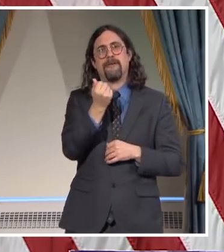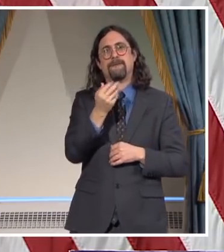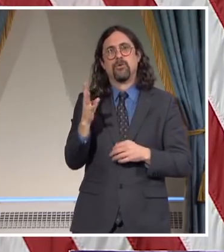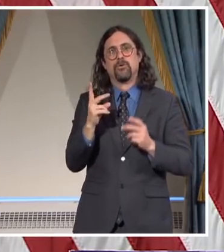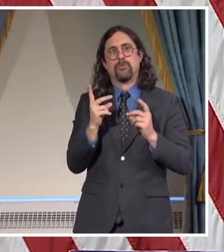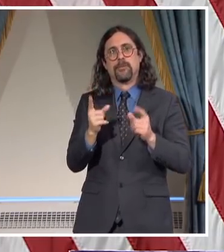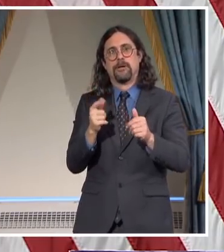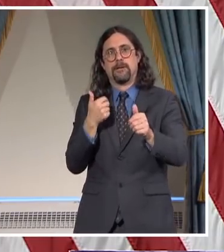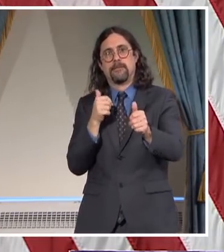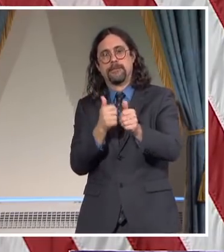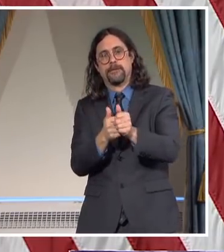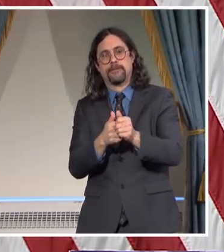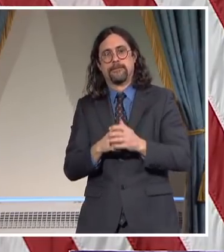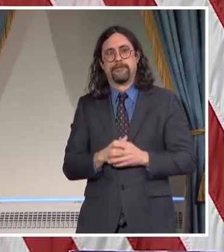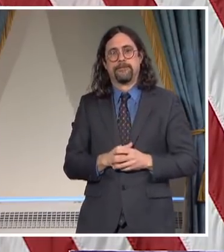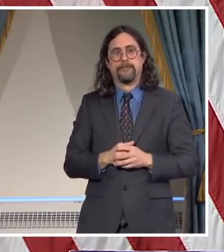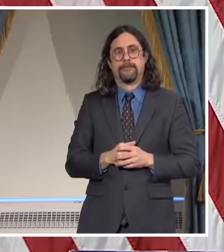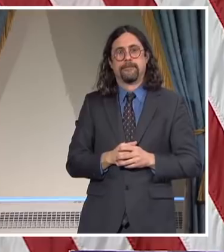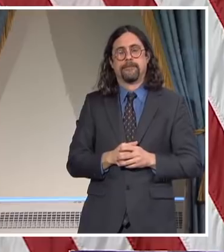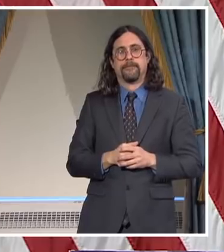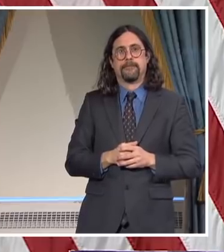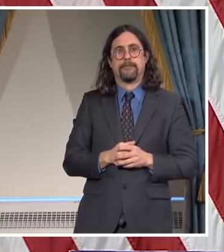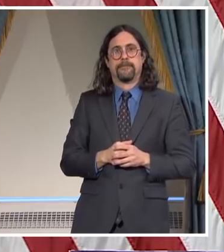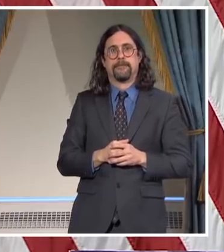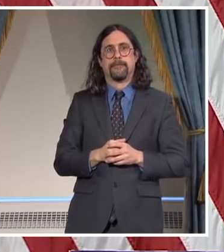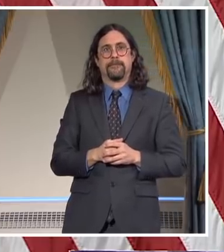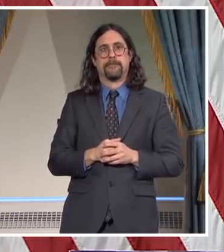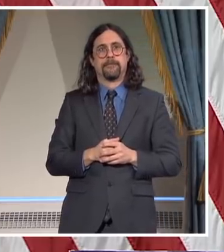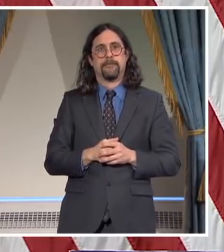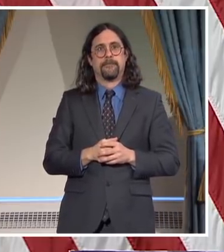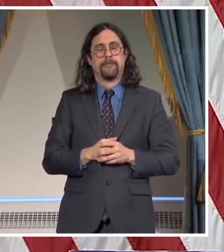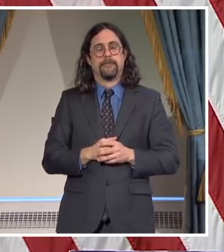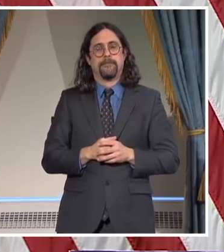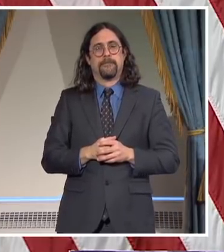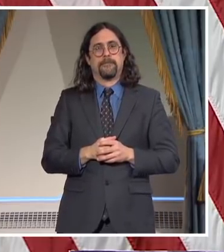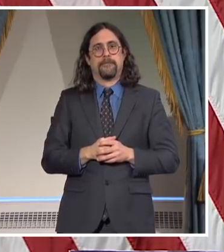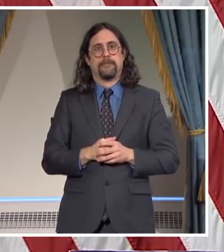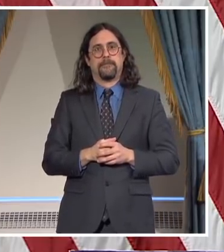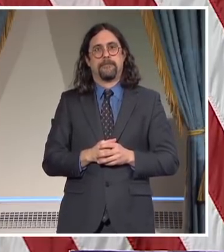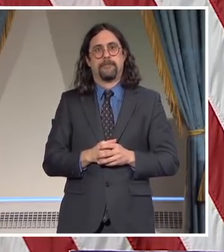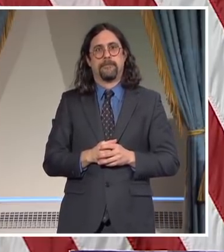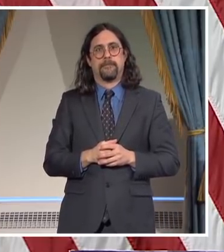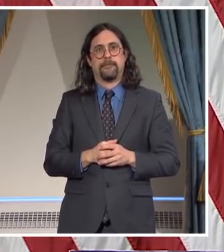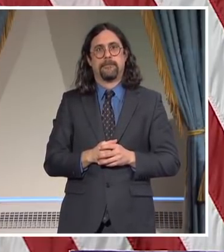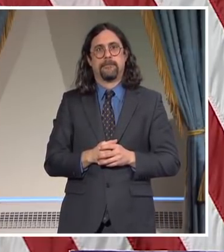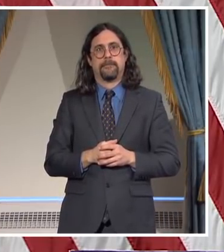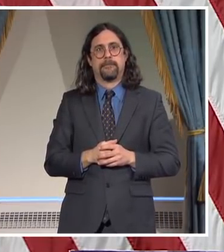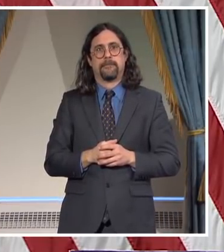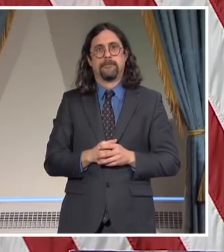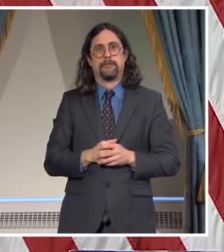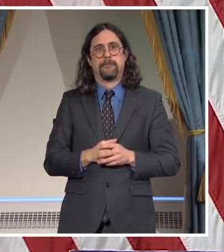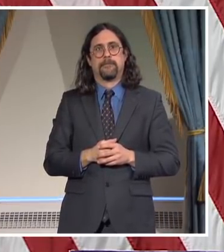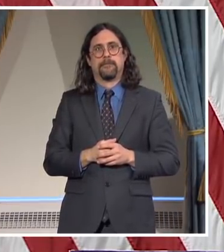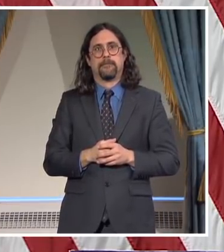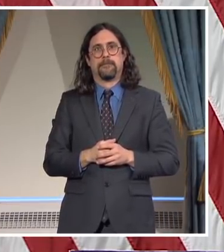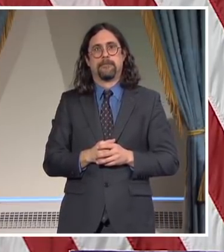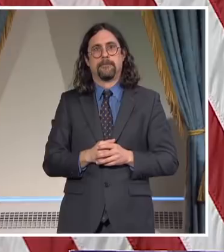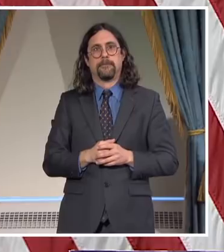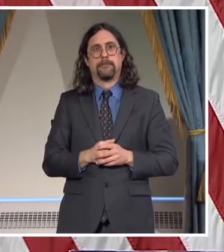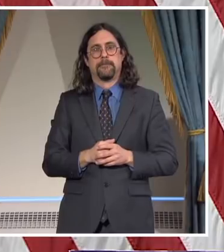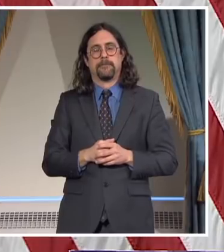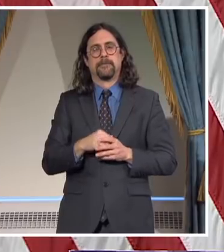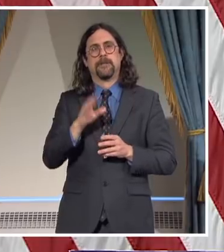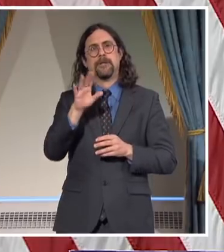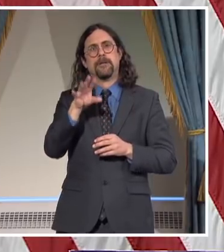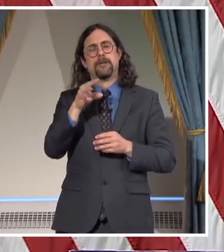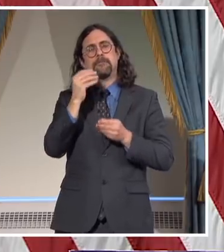We have in our regional enrichment centers for the Department of Education,